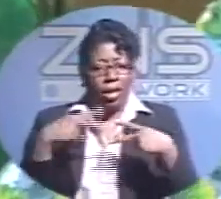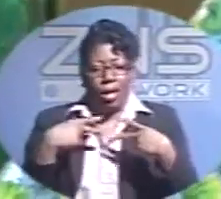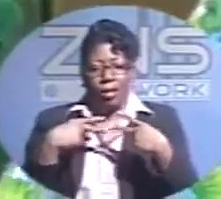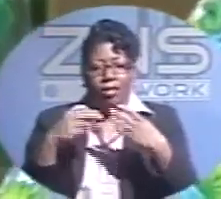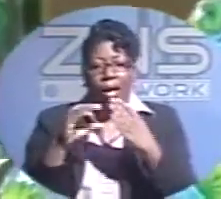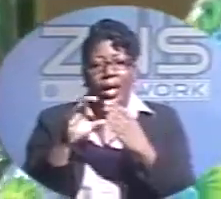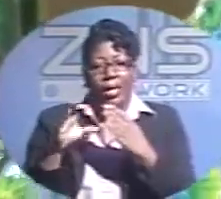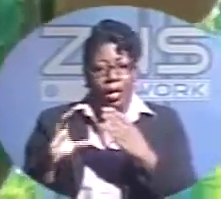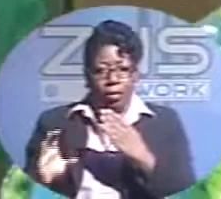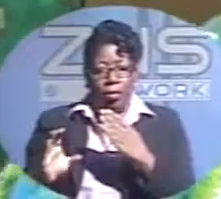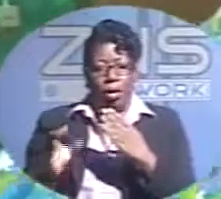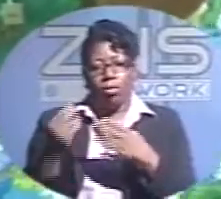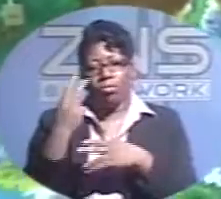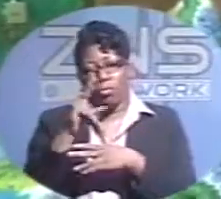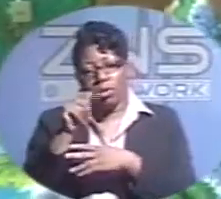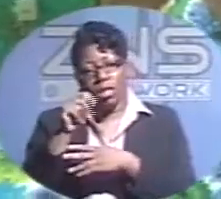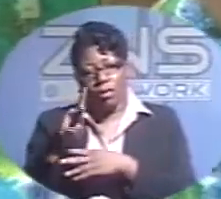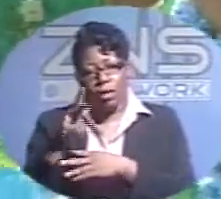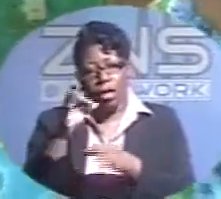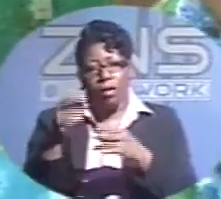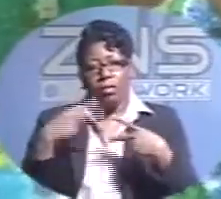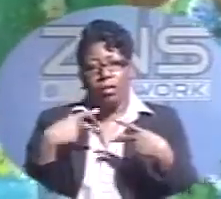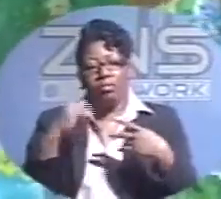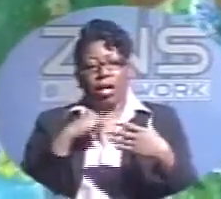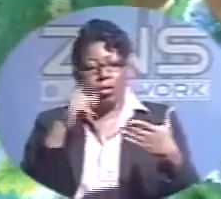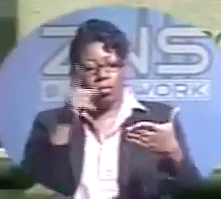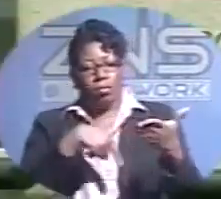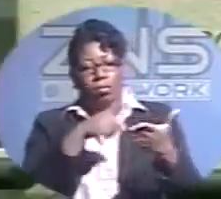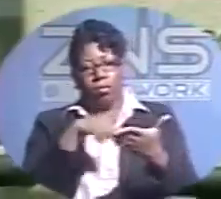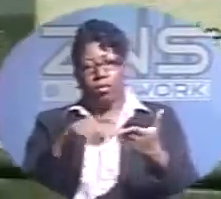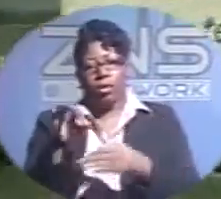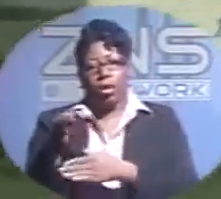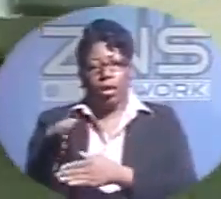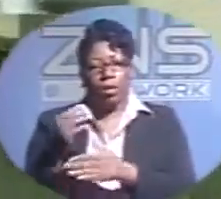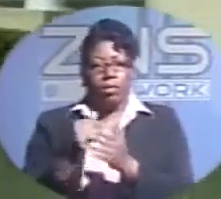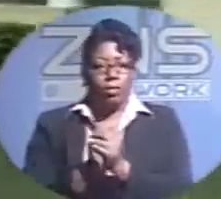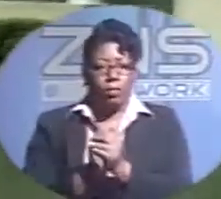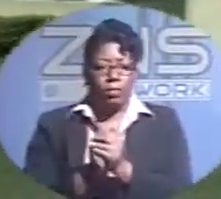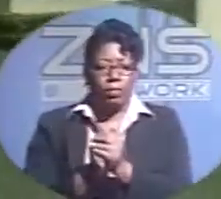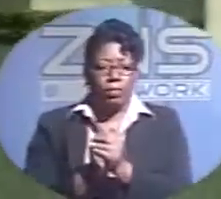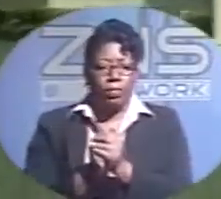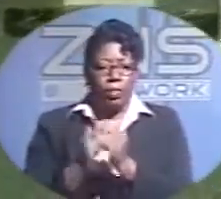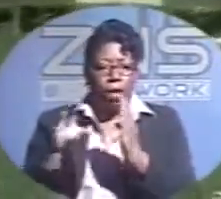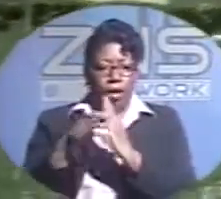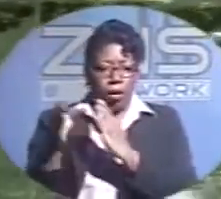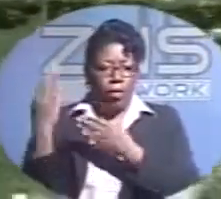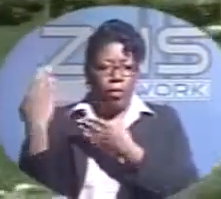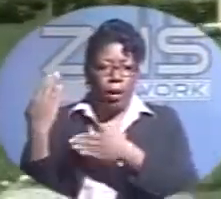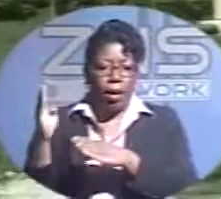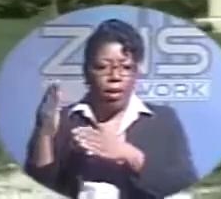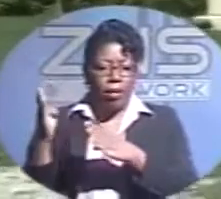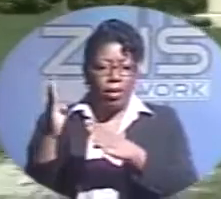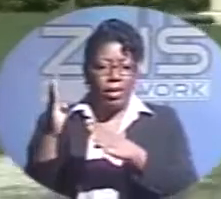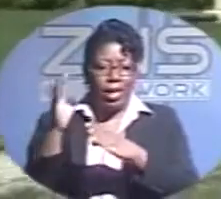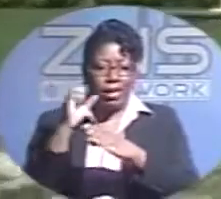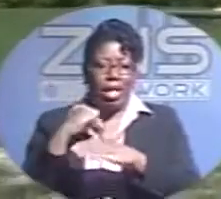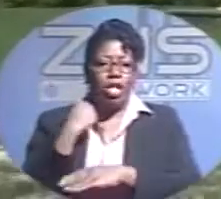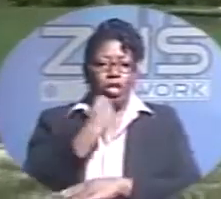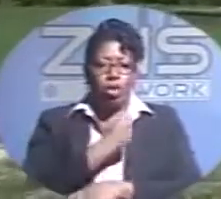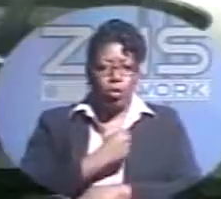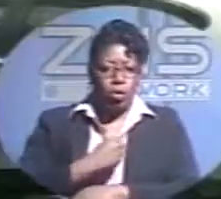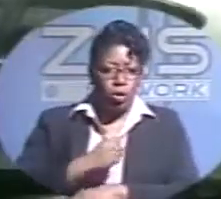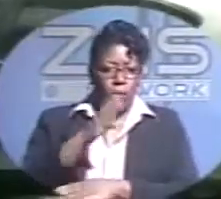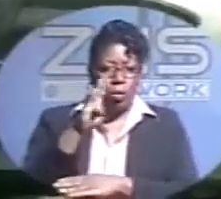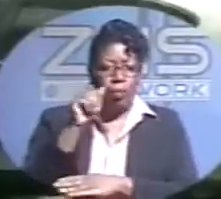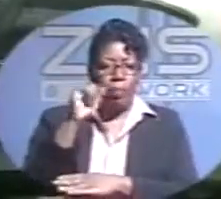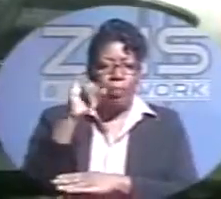cable. If it was me, I'd boycott and turn it off. Cable Bahamas also reasoned that Super Basic Cable has remained